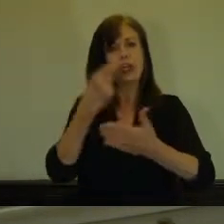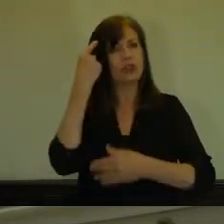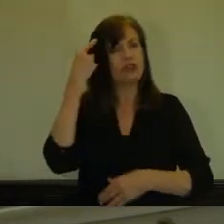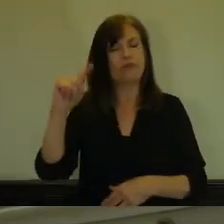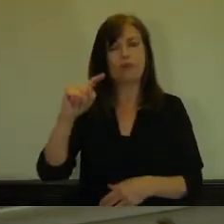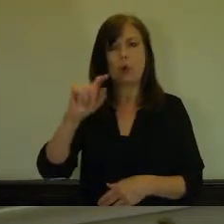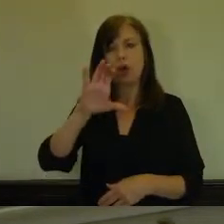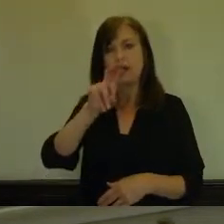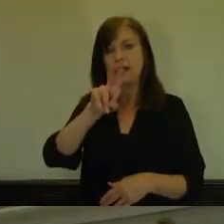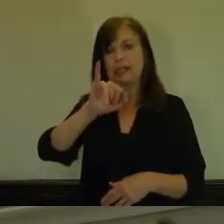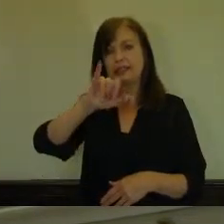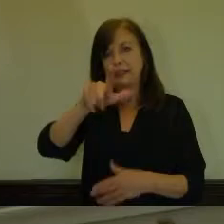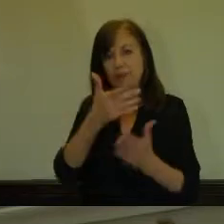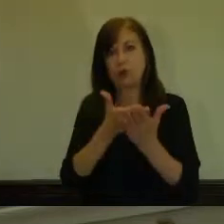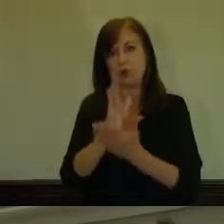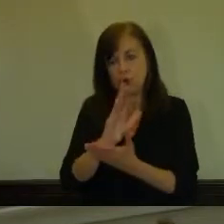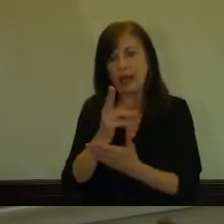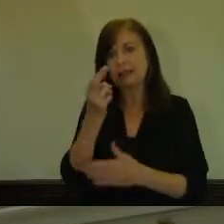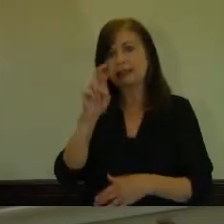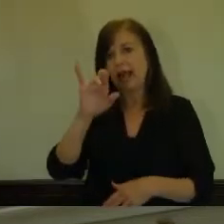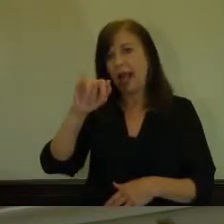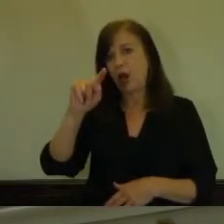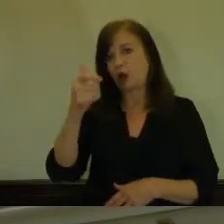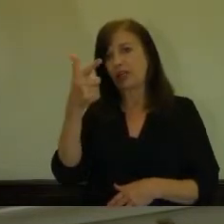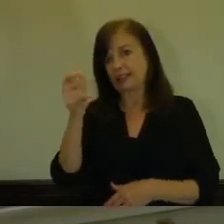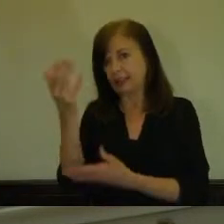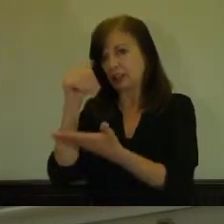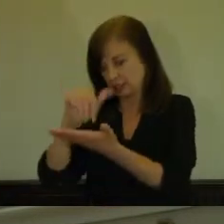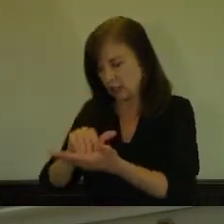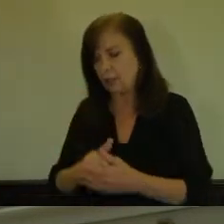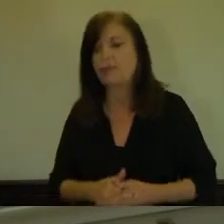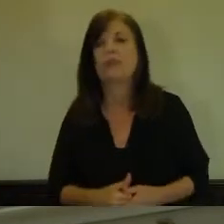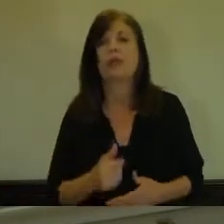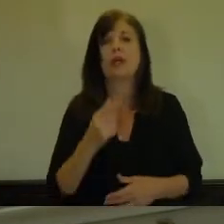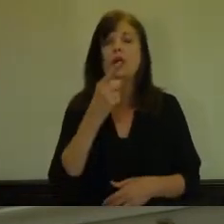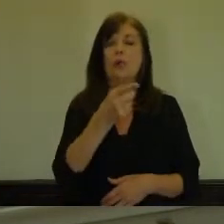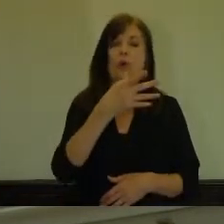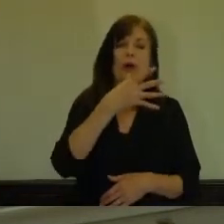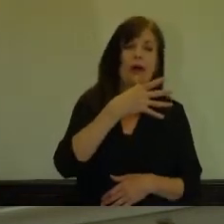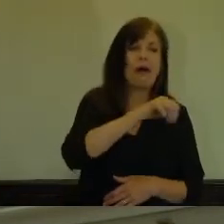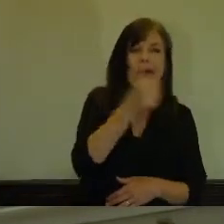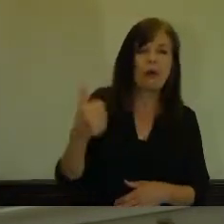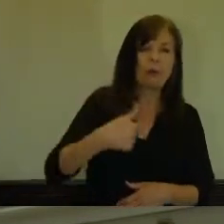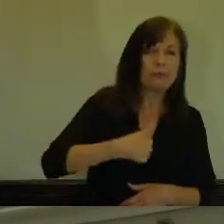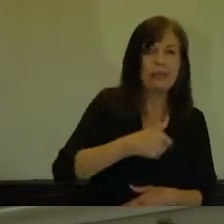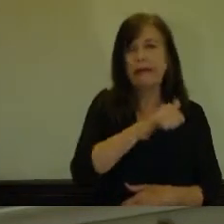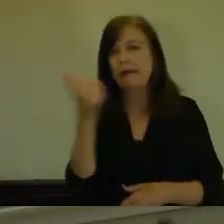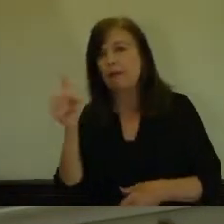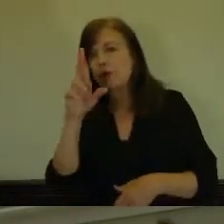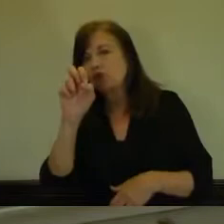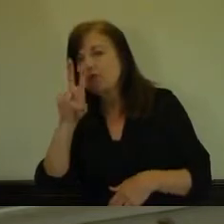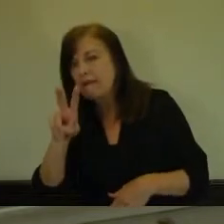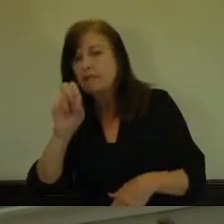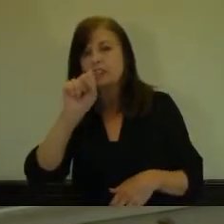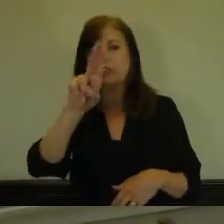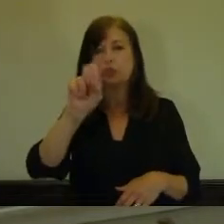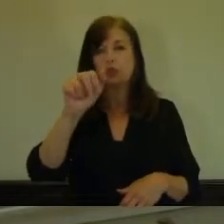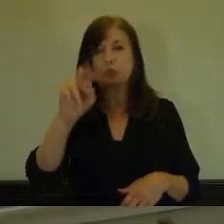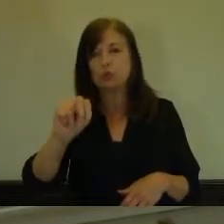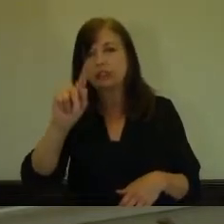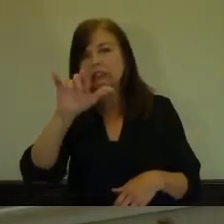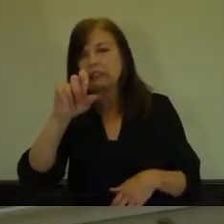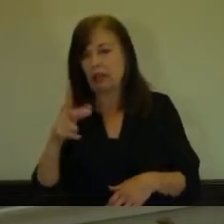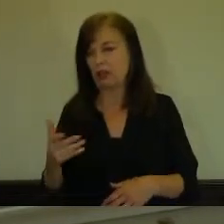Site. And at the event, Reverend Sherry Kwan, Reverend Lane, myself, and Meryl Warren and Susan Taylor